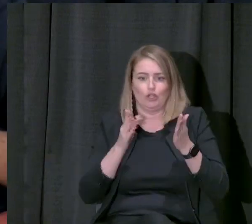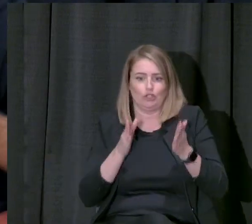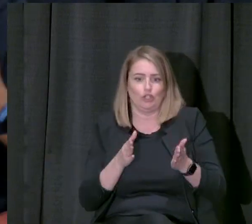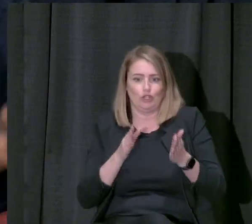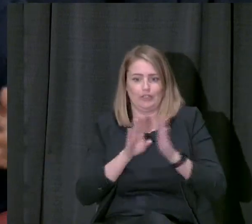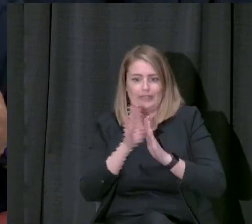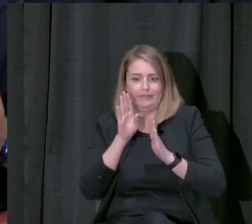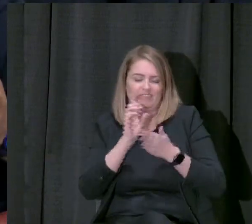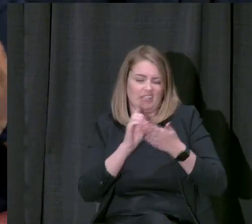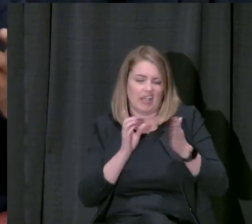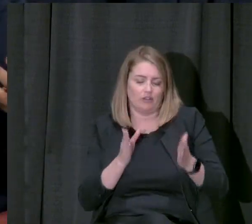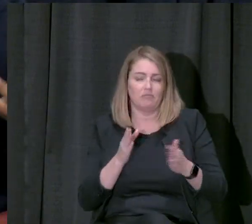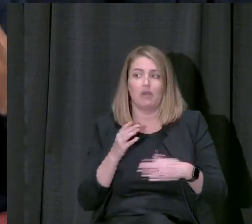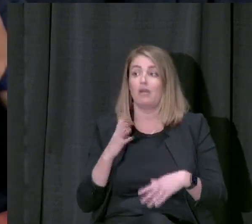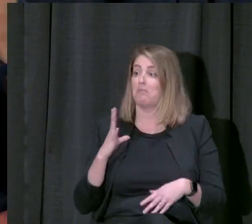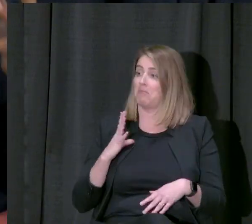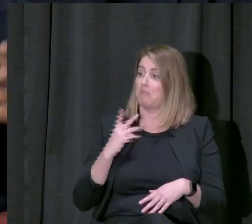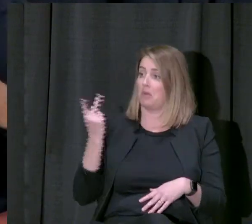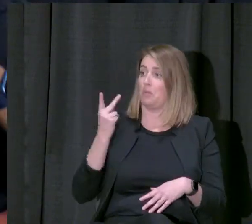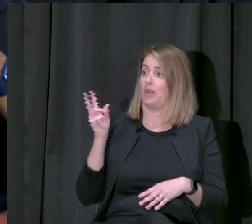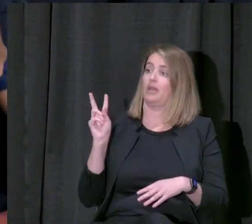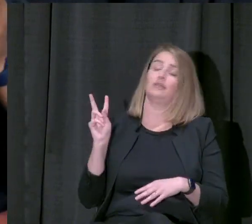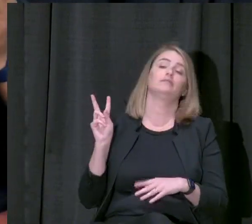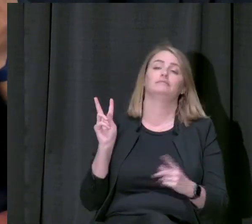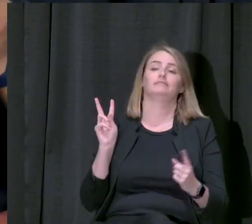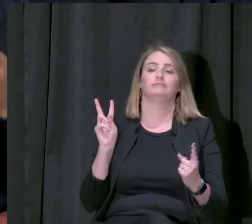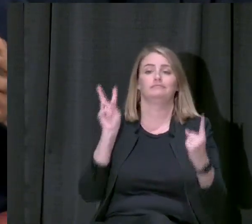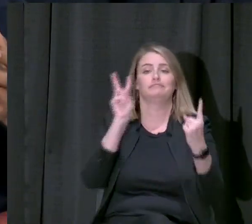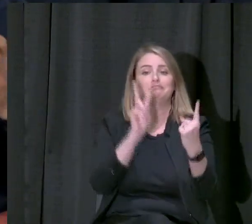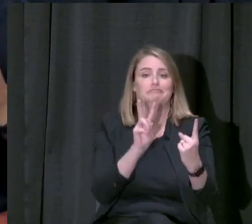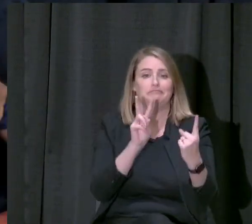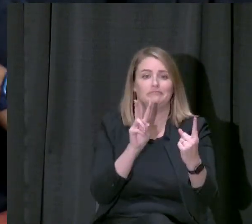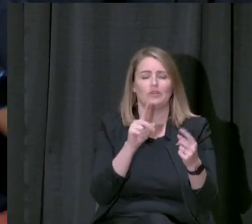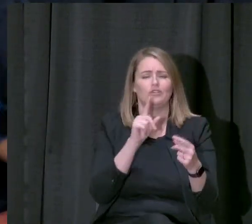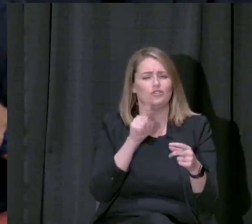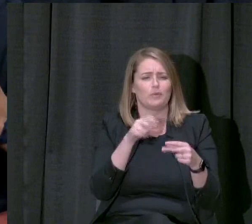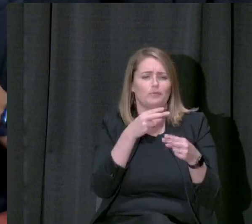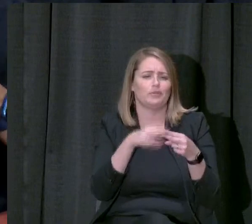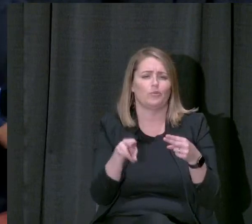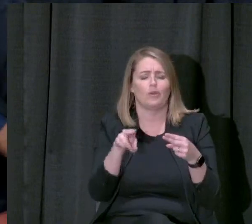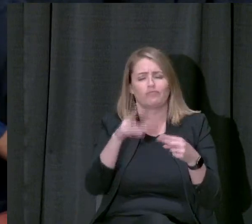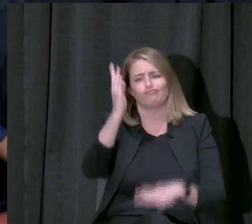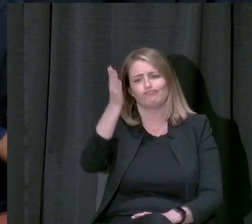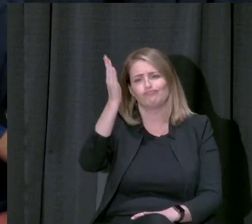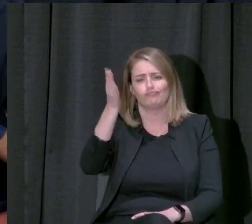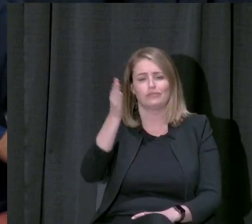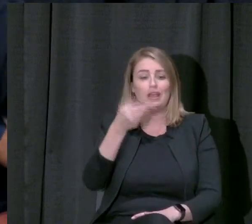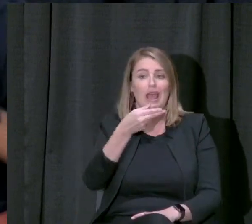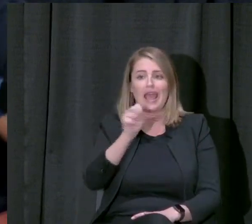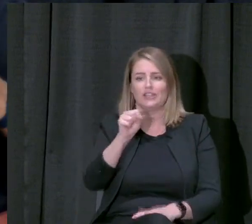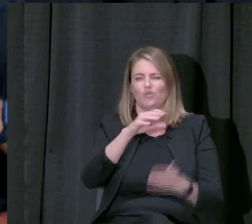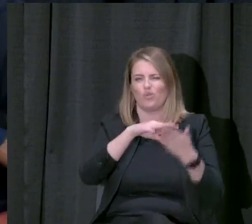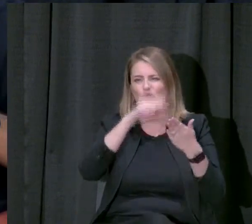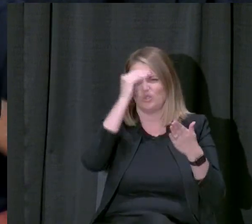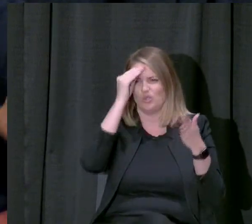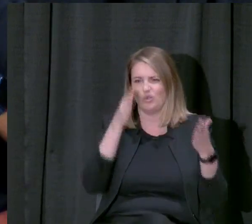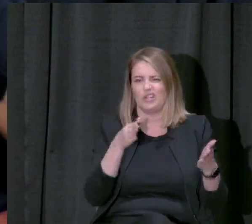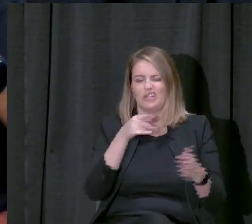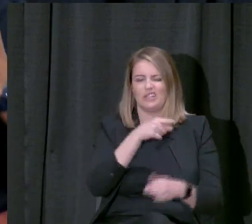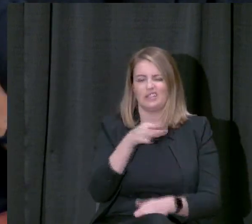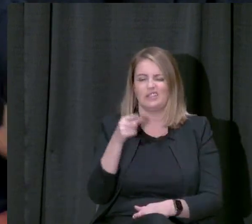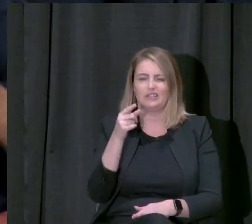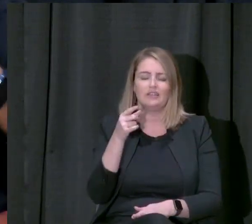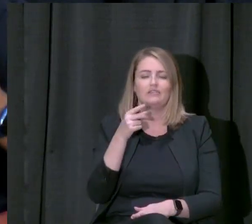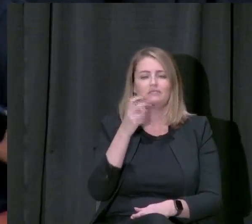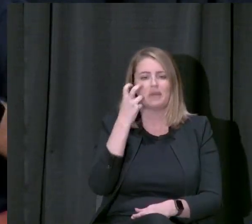right? And we went to and it was supposed to be this really short conversation you were supposed to have with these high schoolers after school. They just